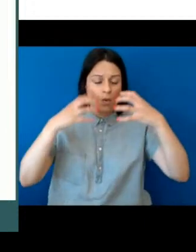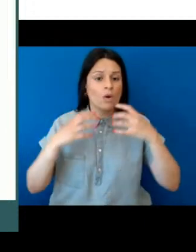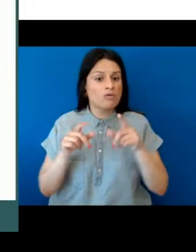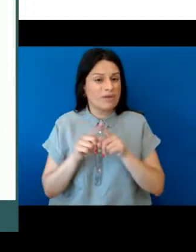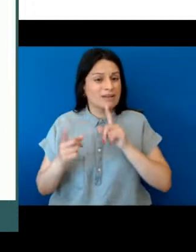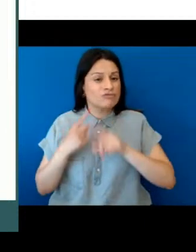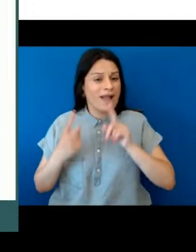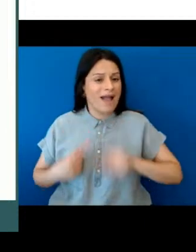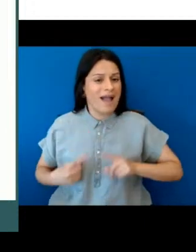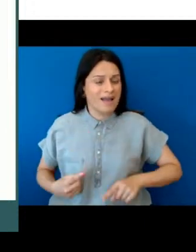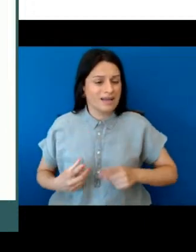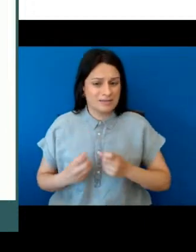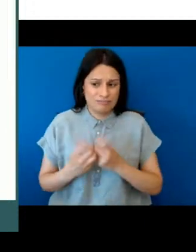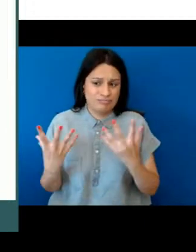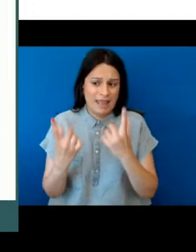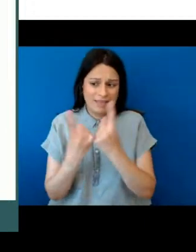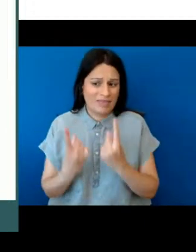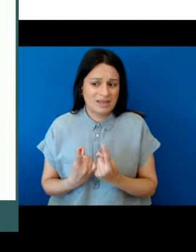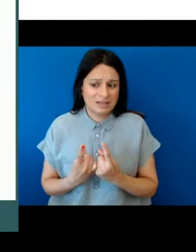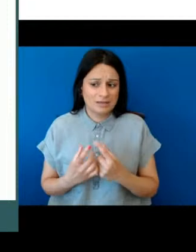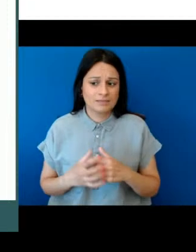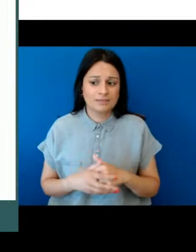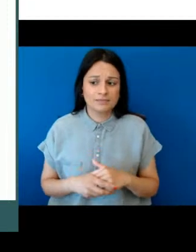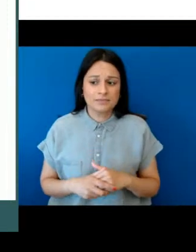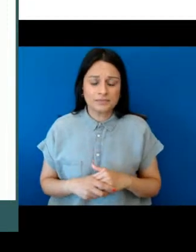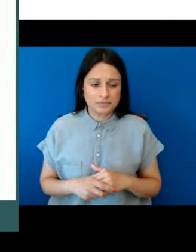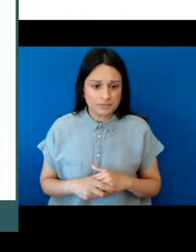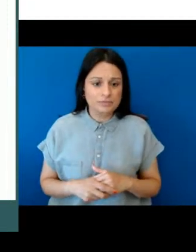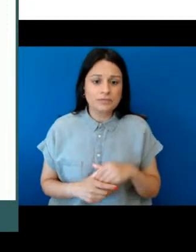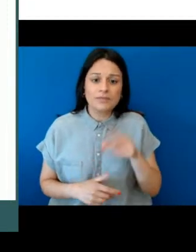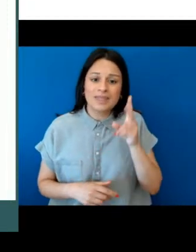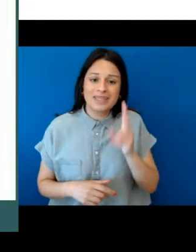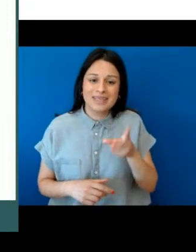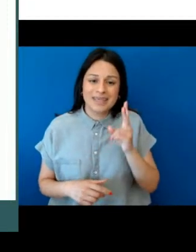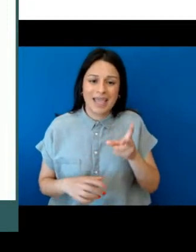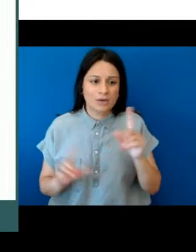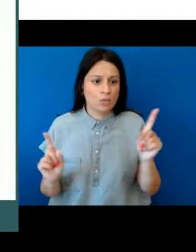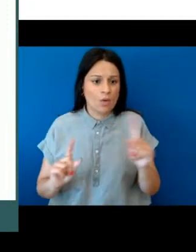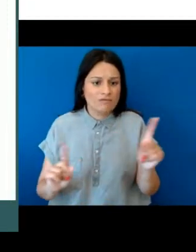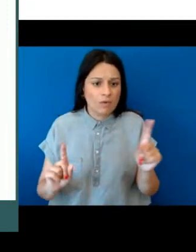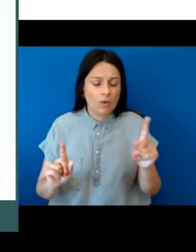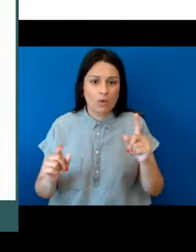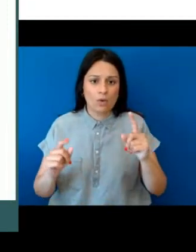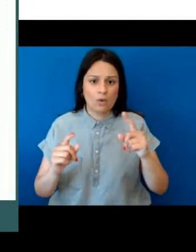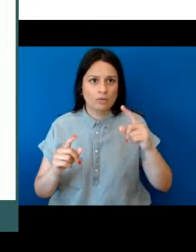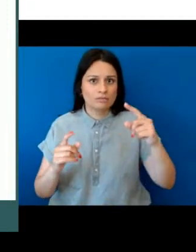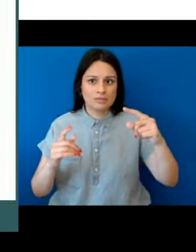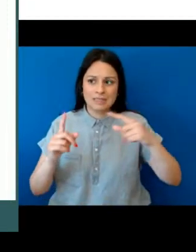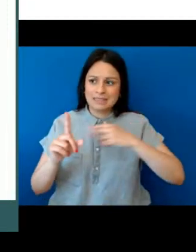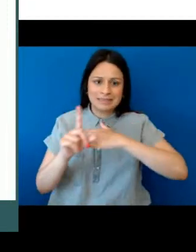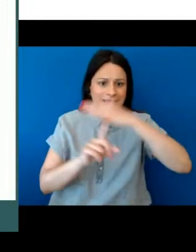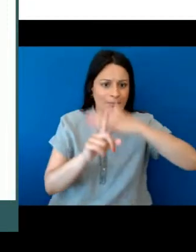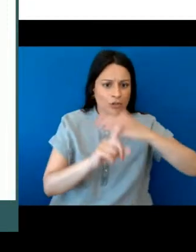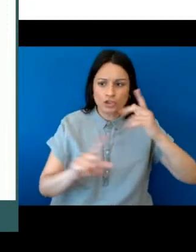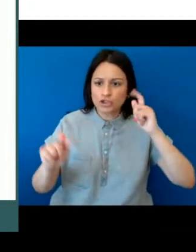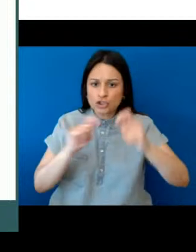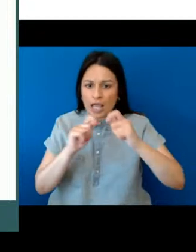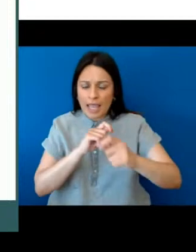things, not only to allergens, but also to changes in temperature, to smoke, to perfume. They